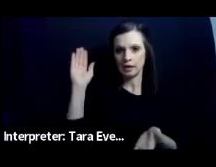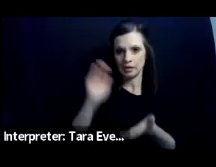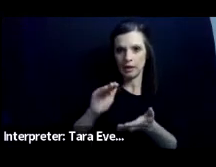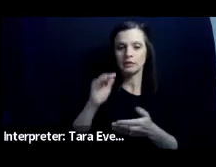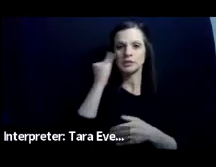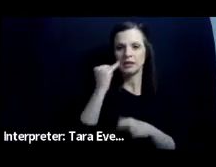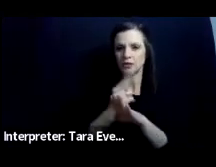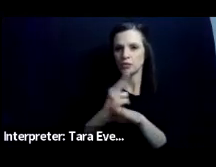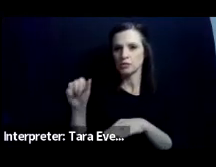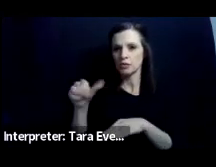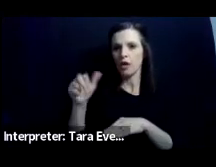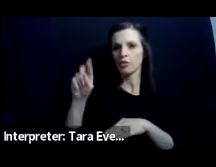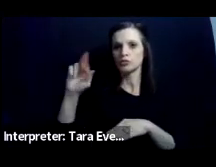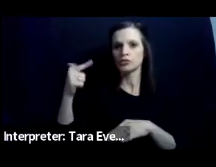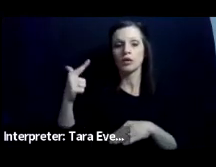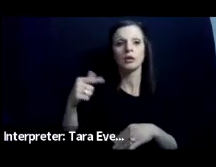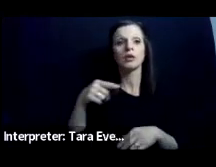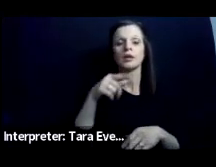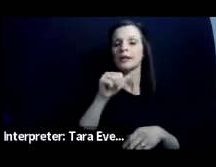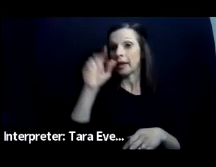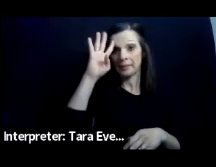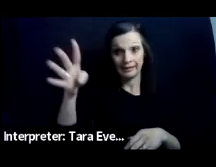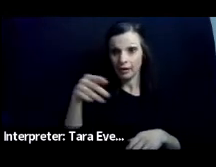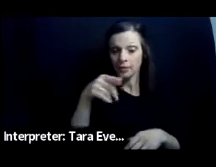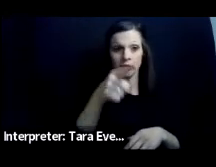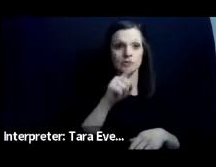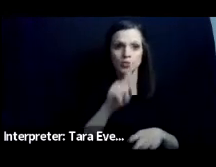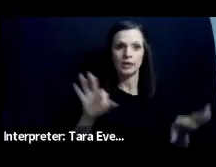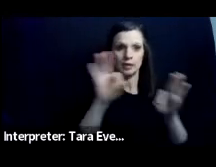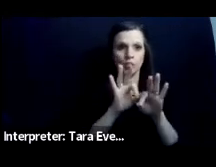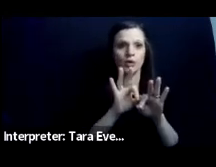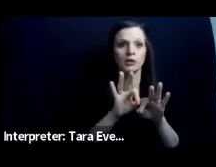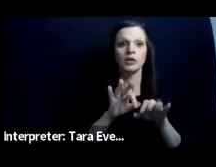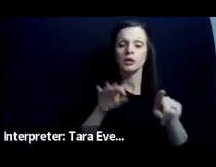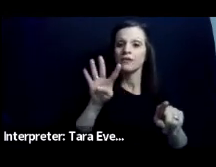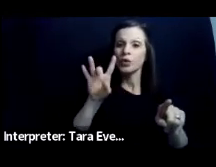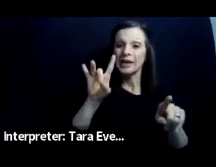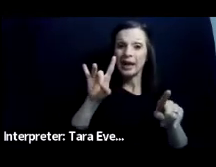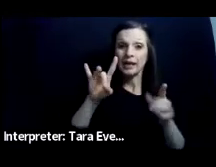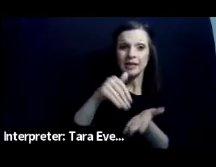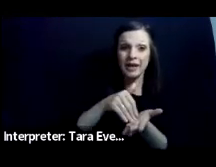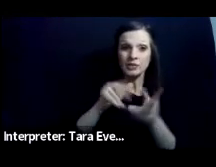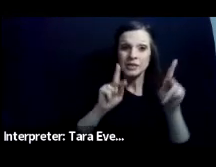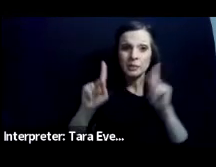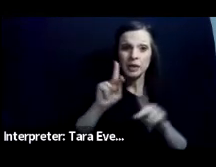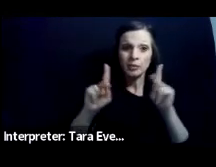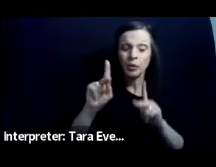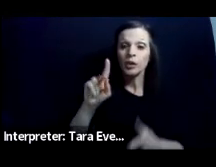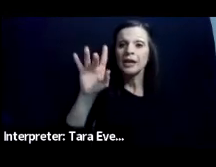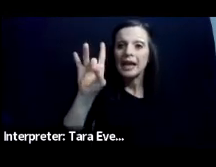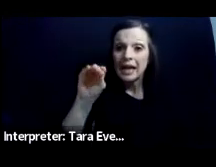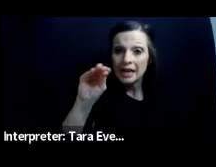more important. It's done in Maryland, 48,000 people. Again, the deal, 80% of